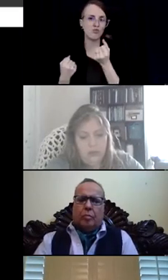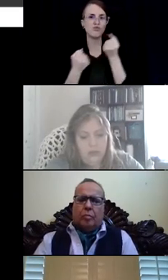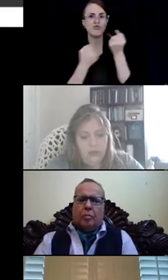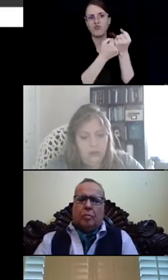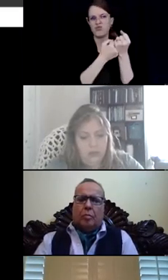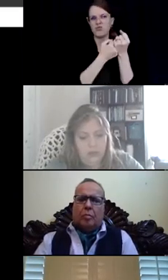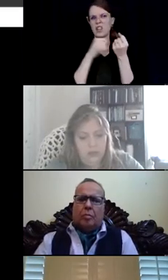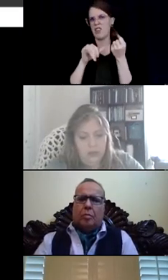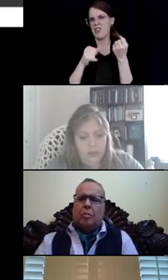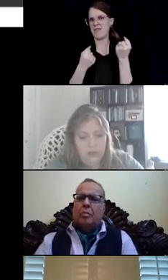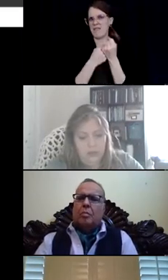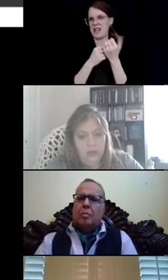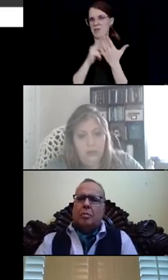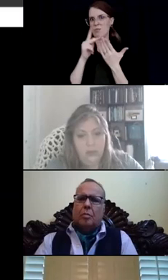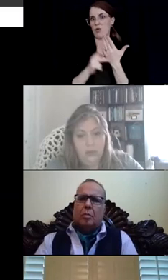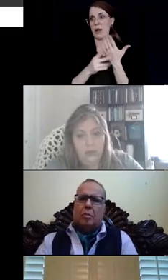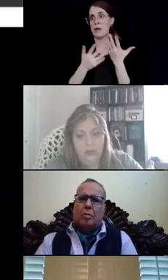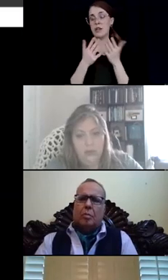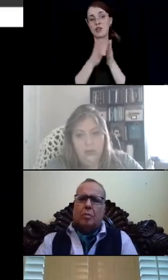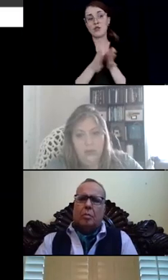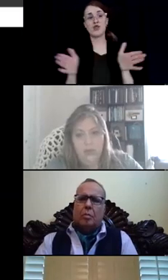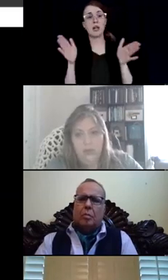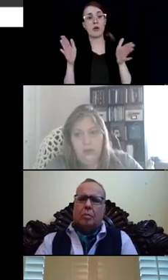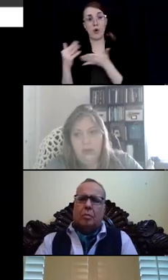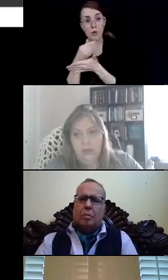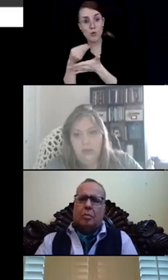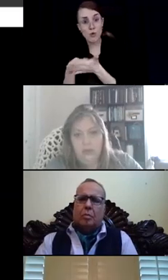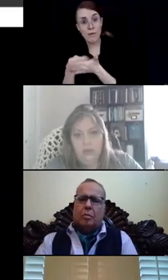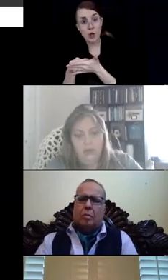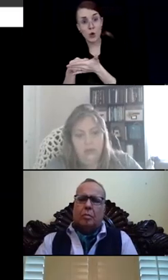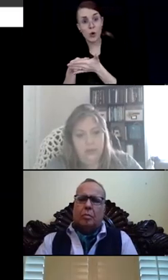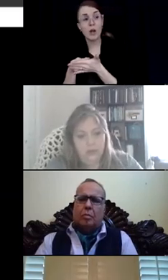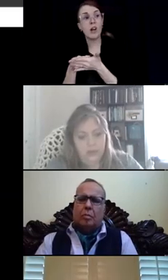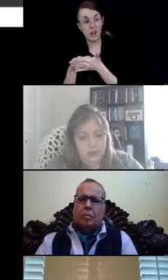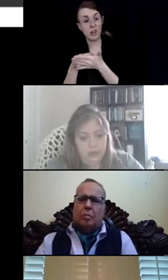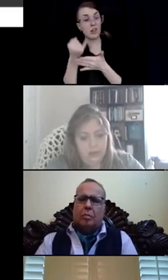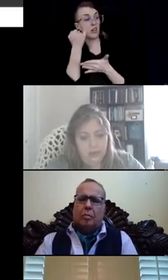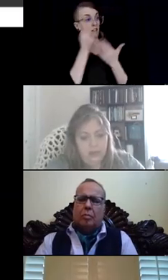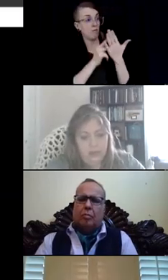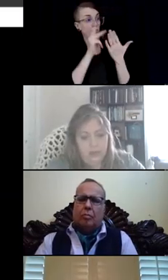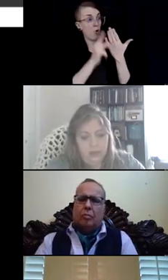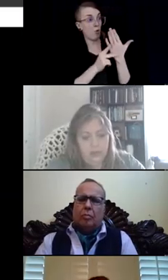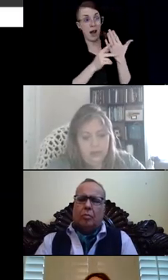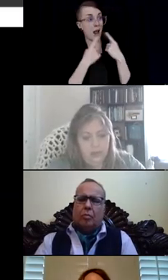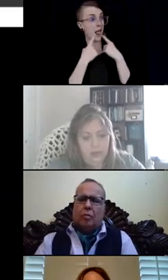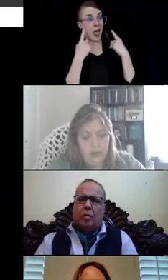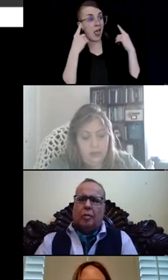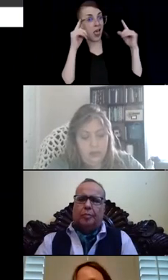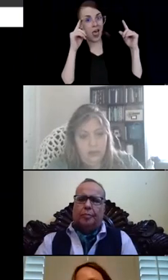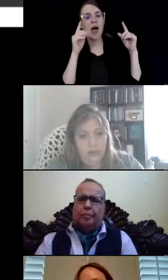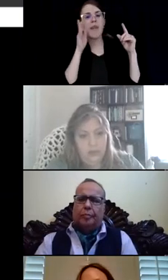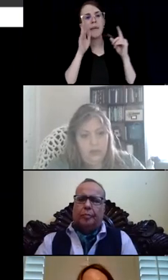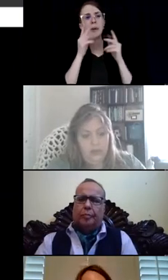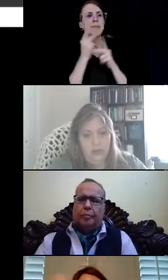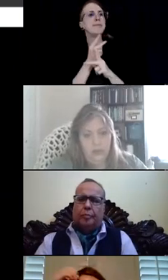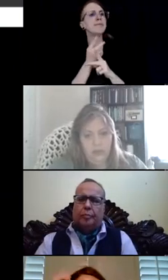because for general revenue funds, if the program's not working, they're probably going to find another use for those funds. So we have a